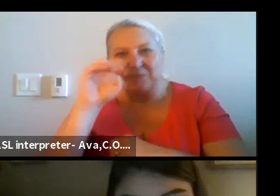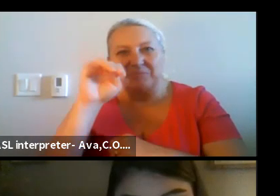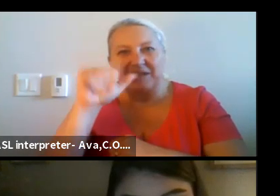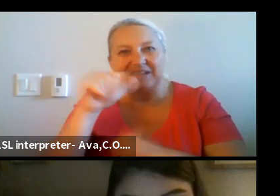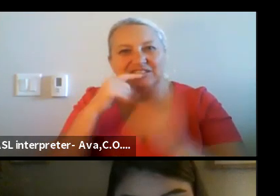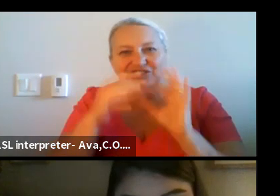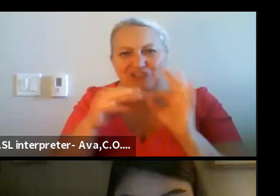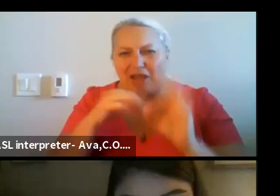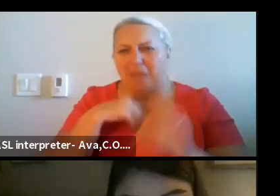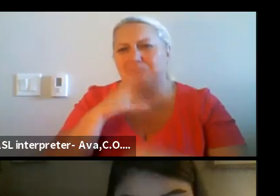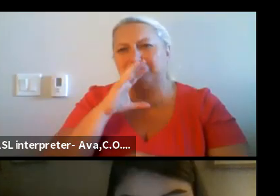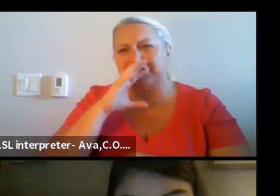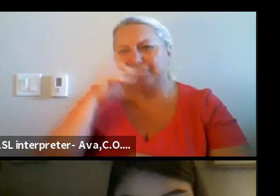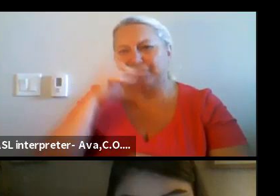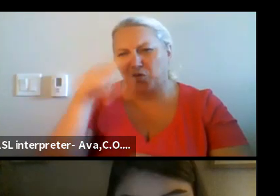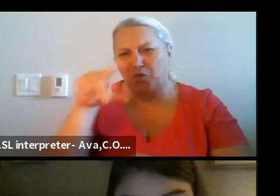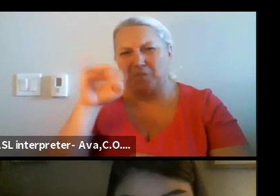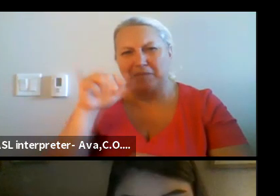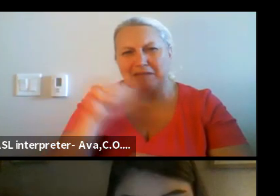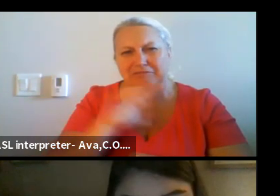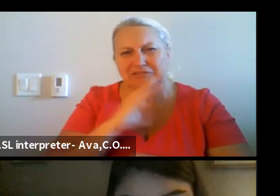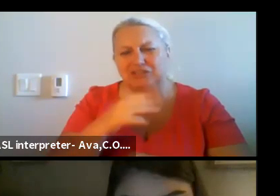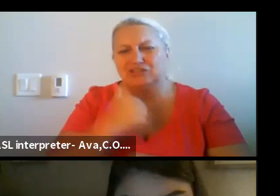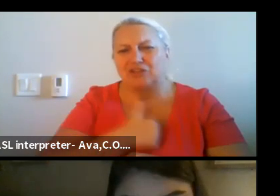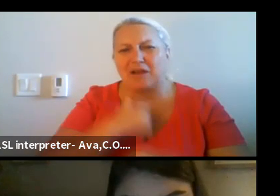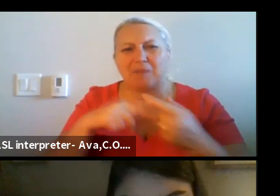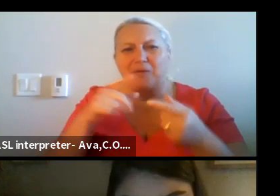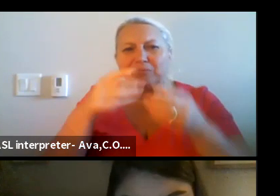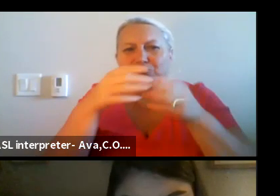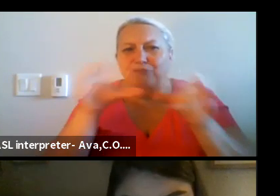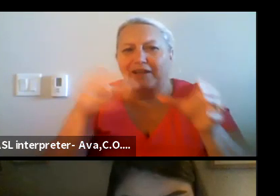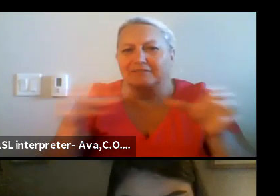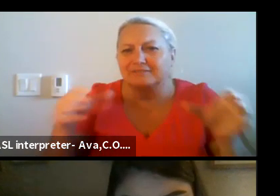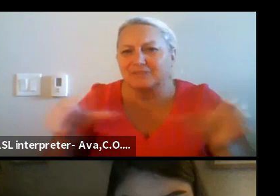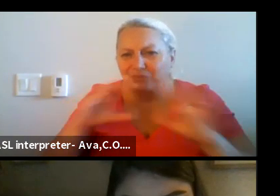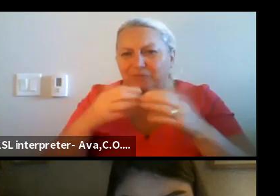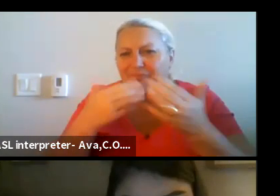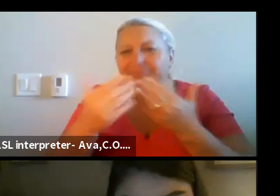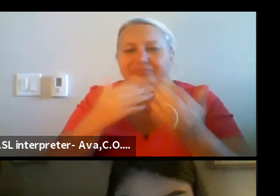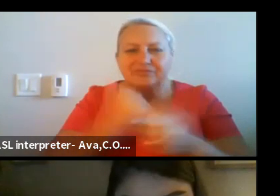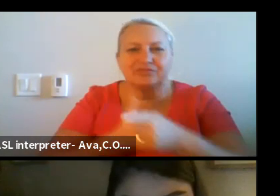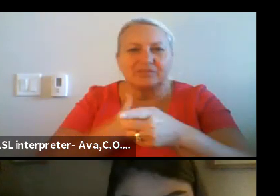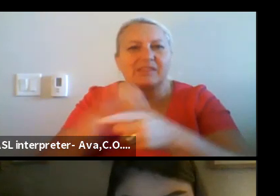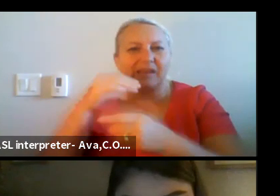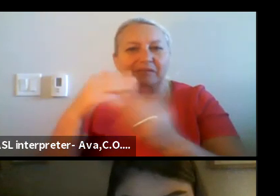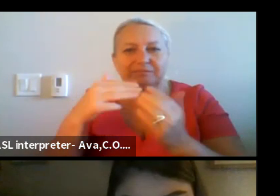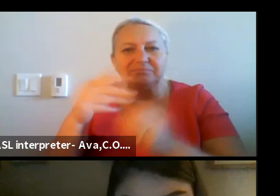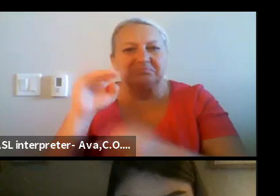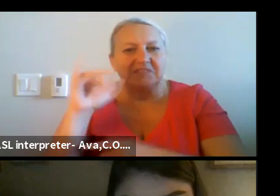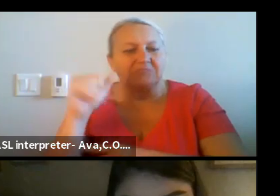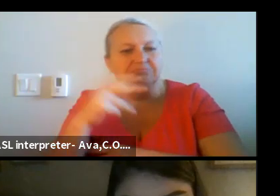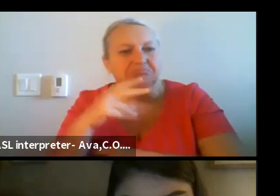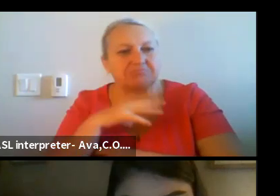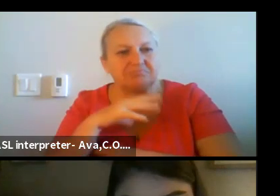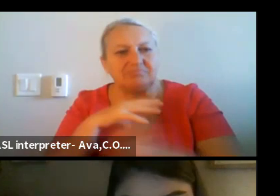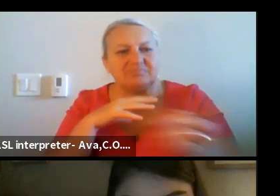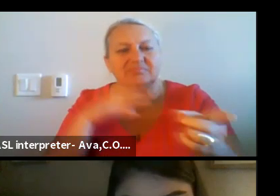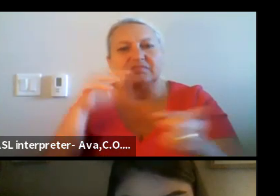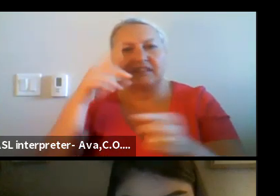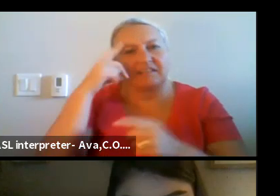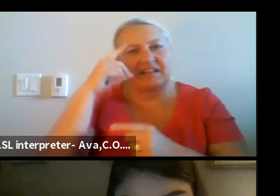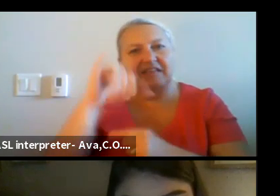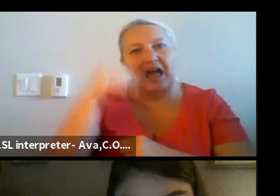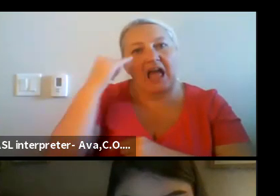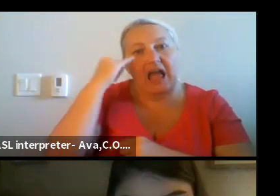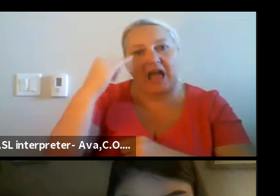speaking for you, Mia. Is that all right about the breakout rooms? Yeah, so Mia, this idea, and I think it's great. It's another way of doing this work,